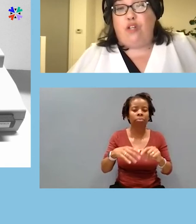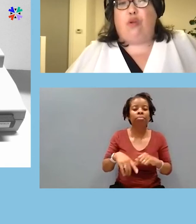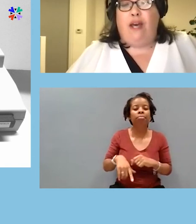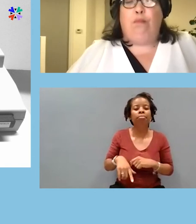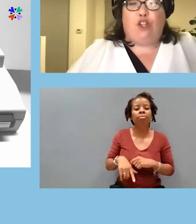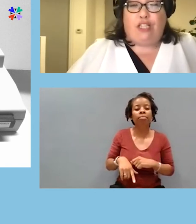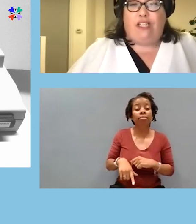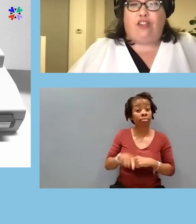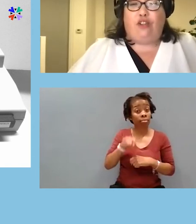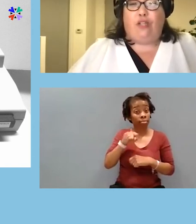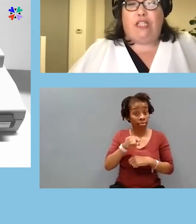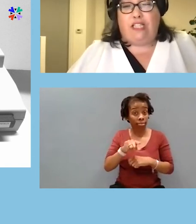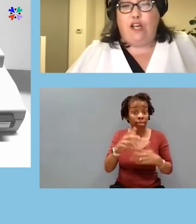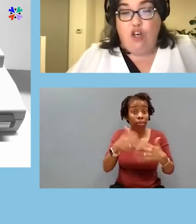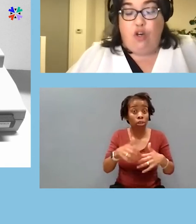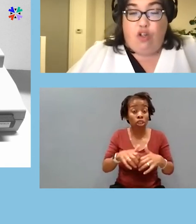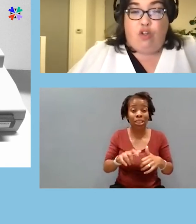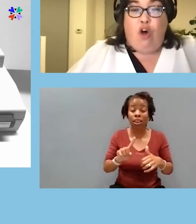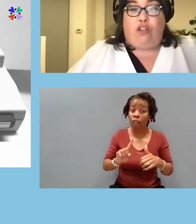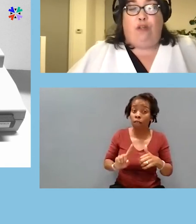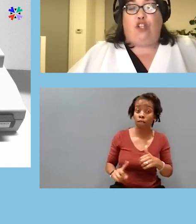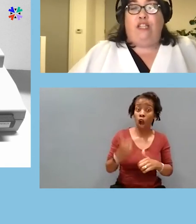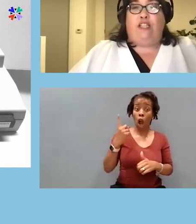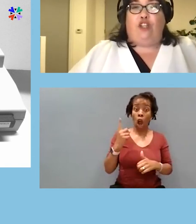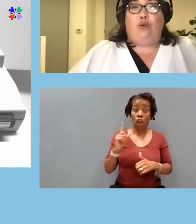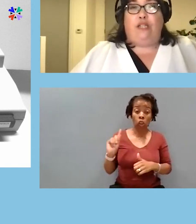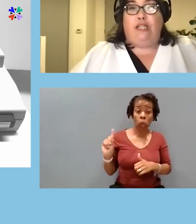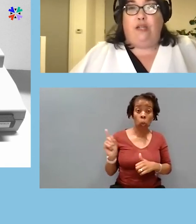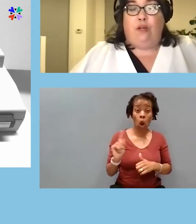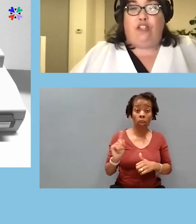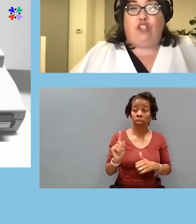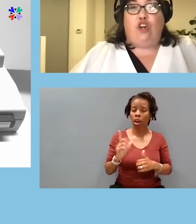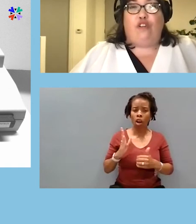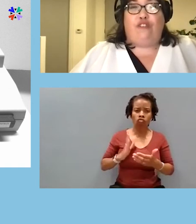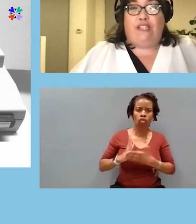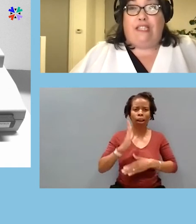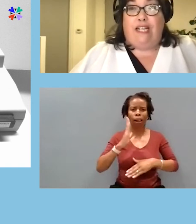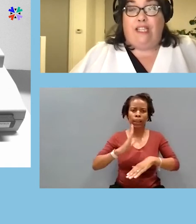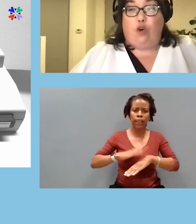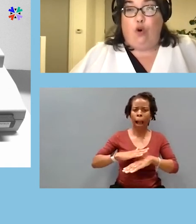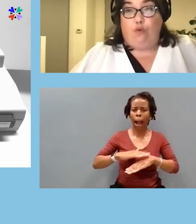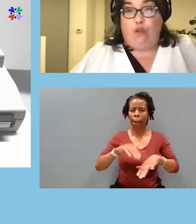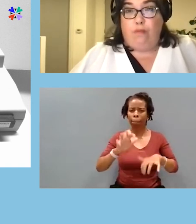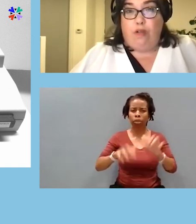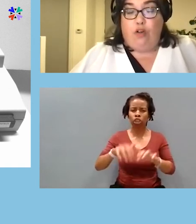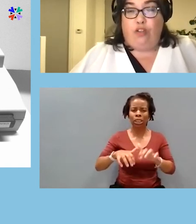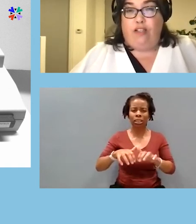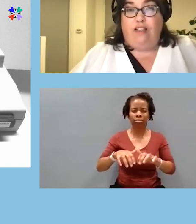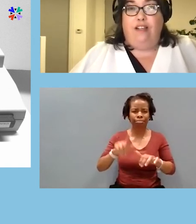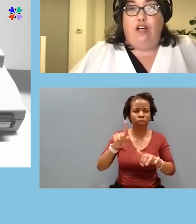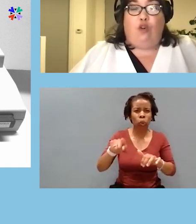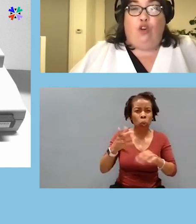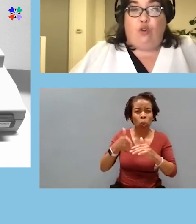first real-time machine. So this is not the machine that you see when a sonographer is sitting in the courtroom on